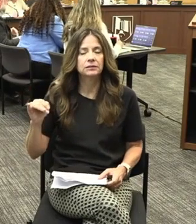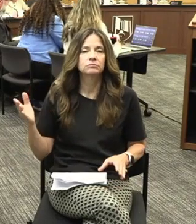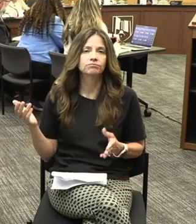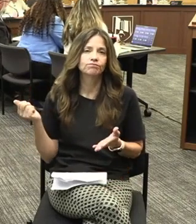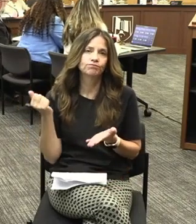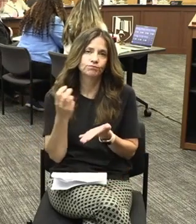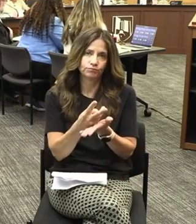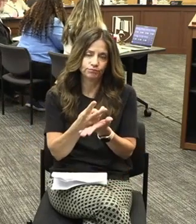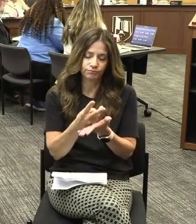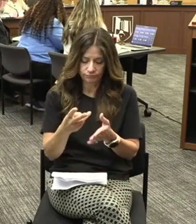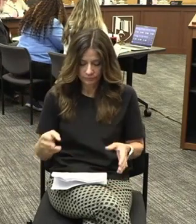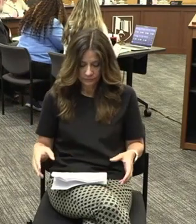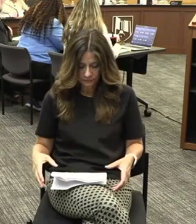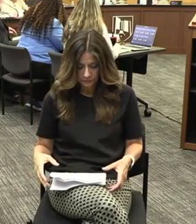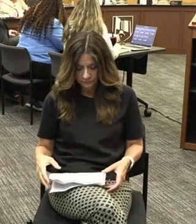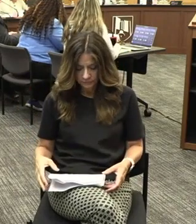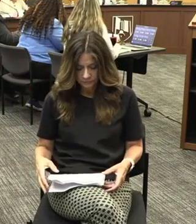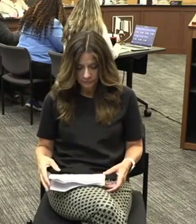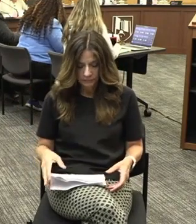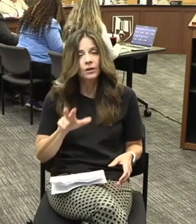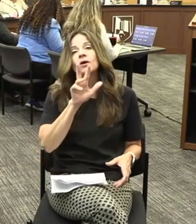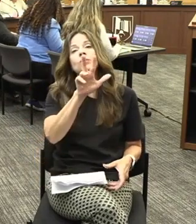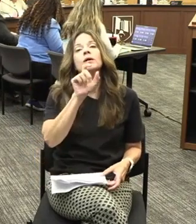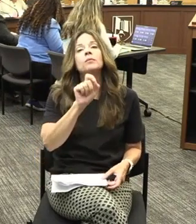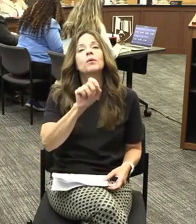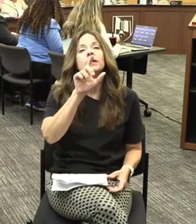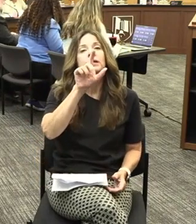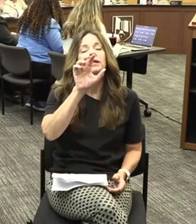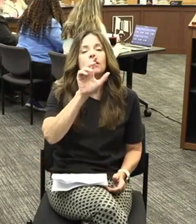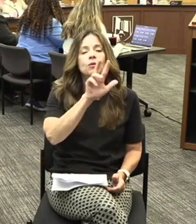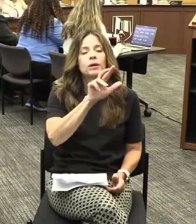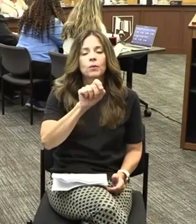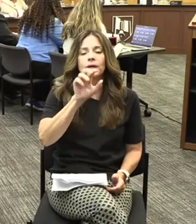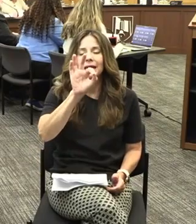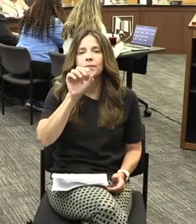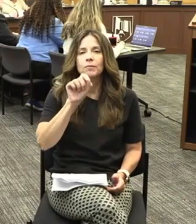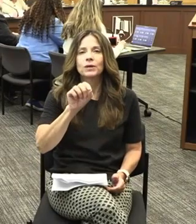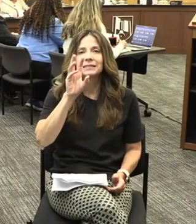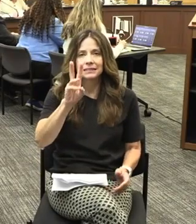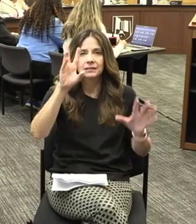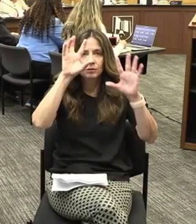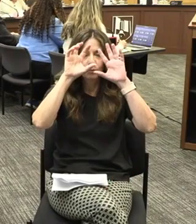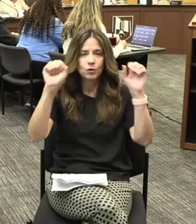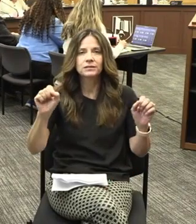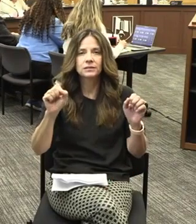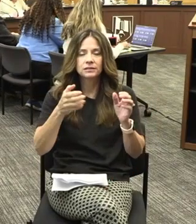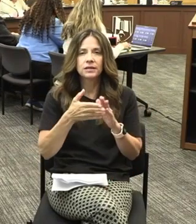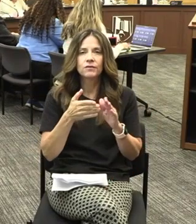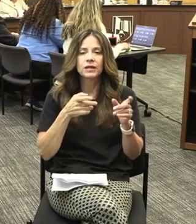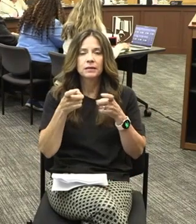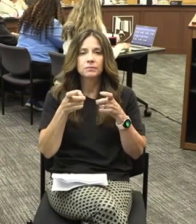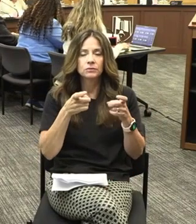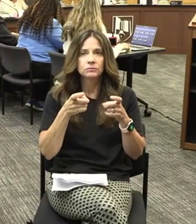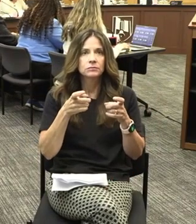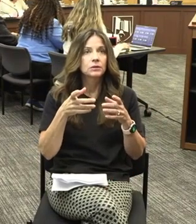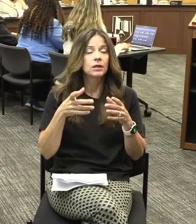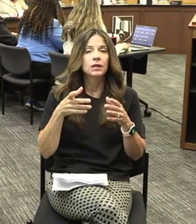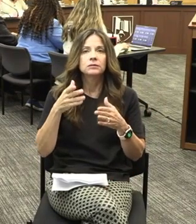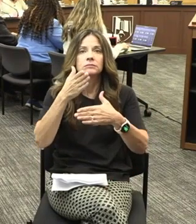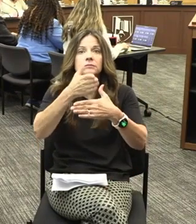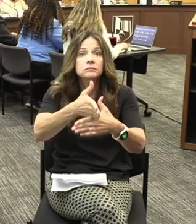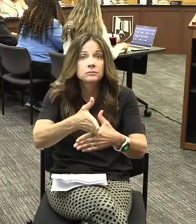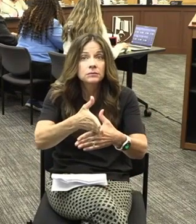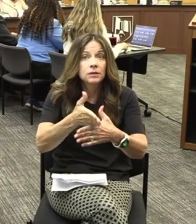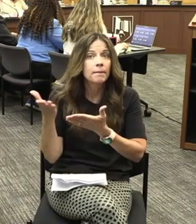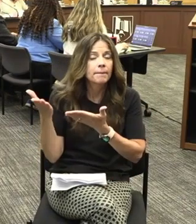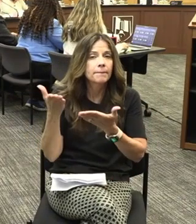carries. Item 3.9.6, the president's request approval of the administrative recommendation. Chairman Budzinski, may I please make a